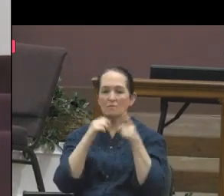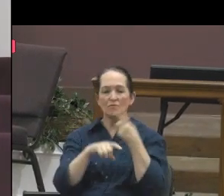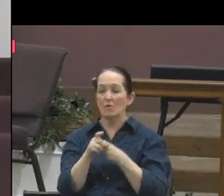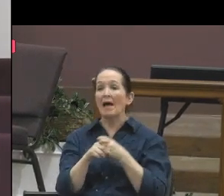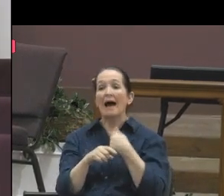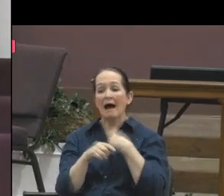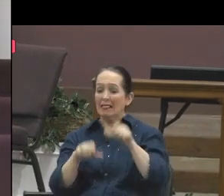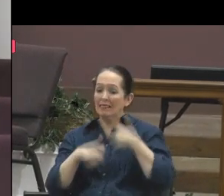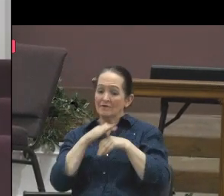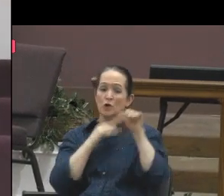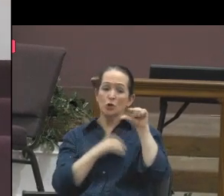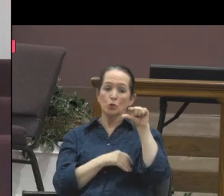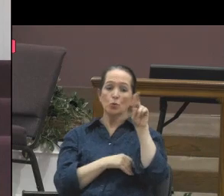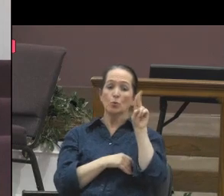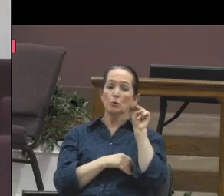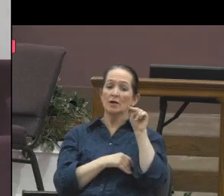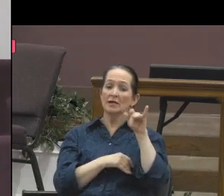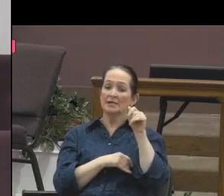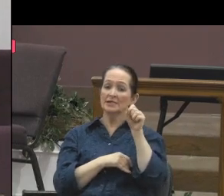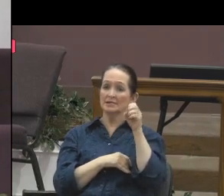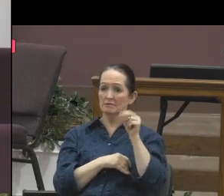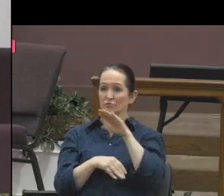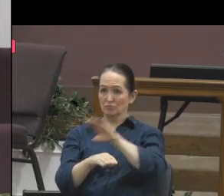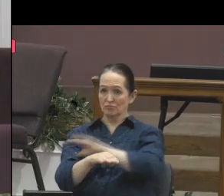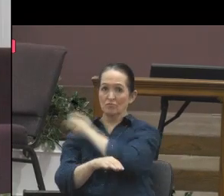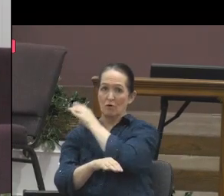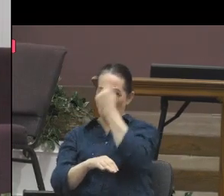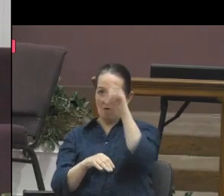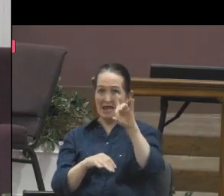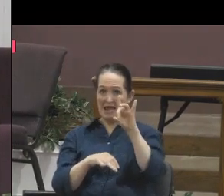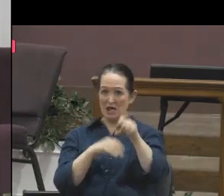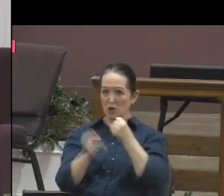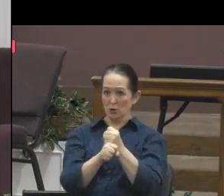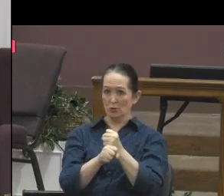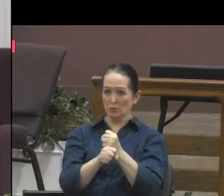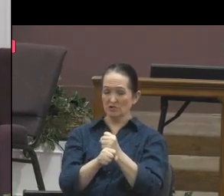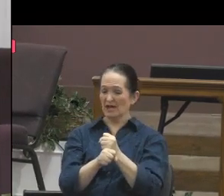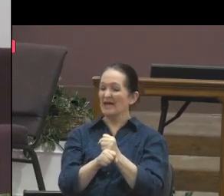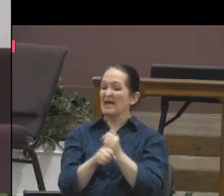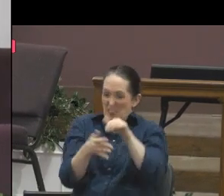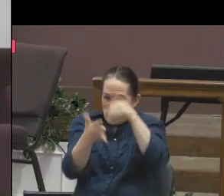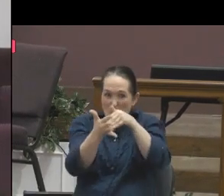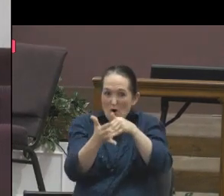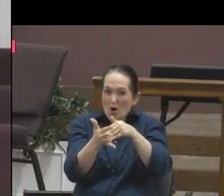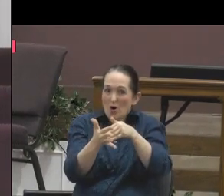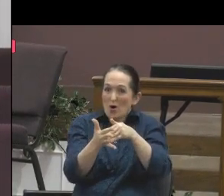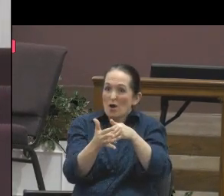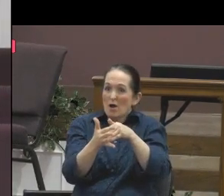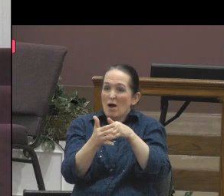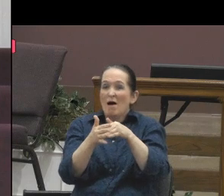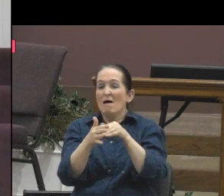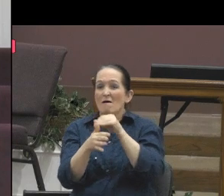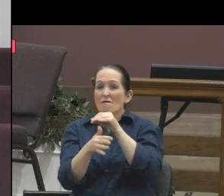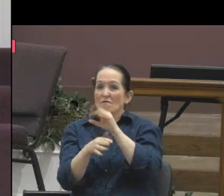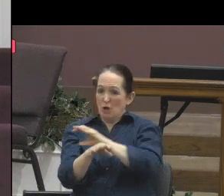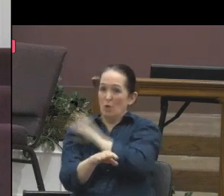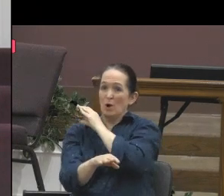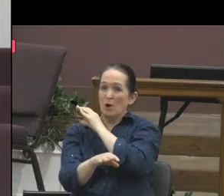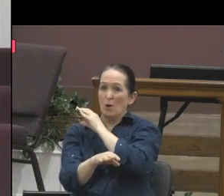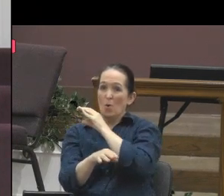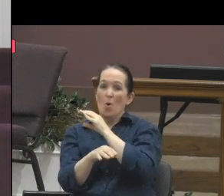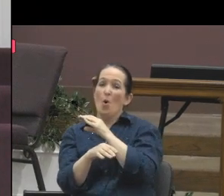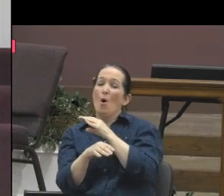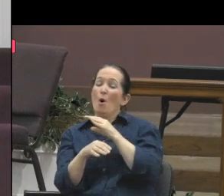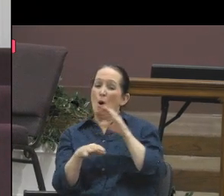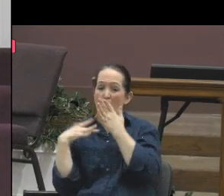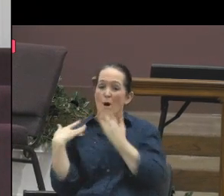in Gunnison for 8 years, in the heart of Colorado, in the heart of the Rocky Mountains.